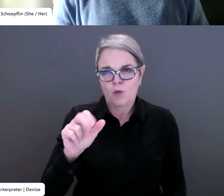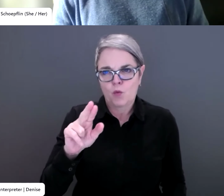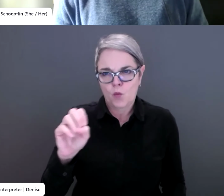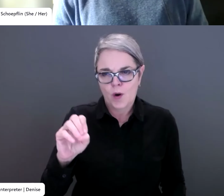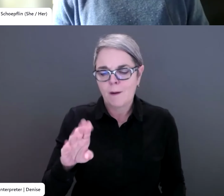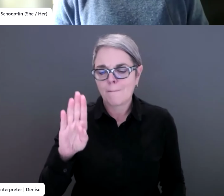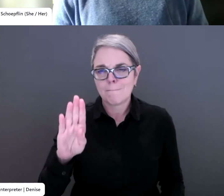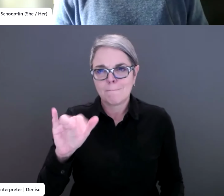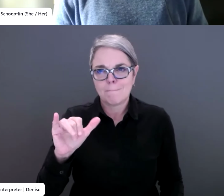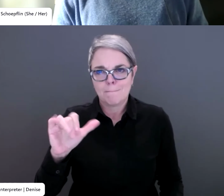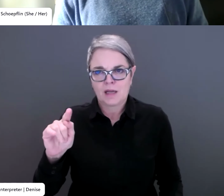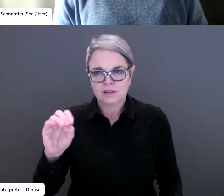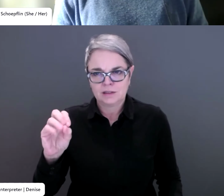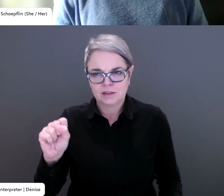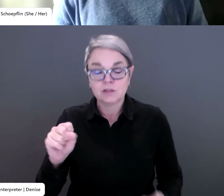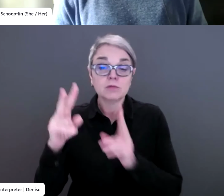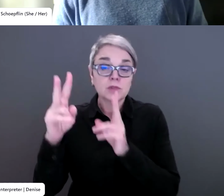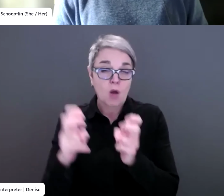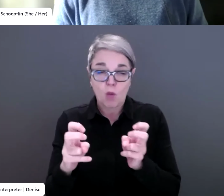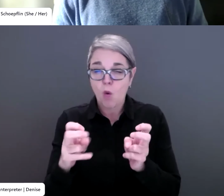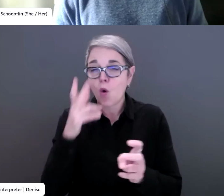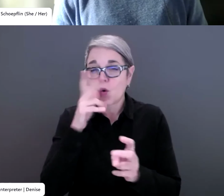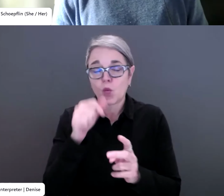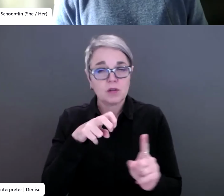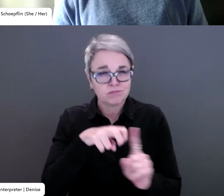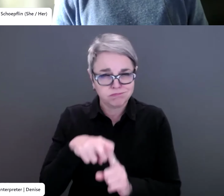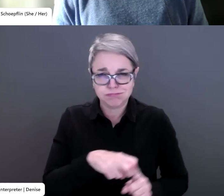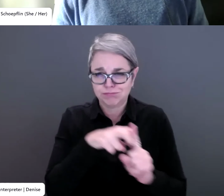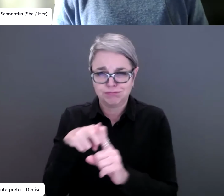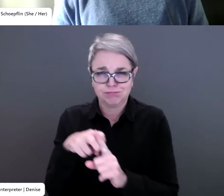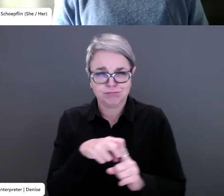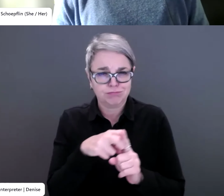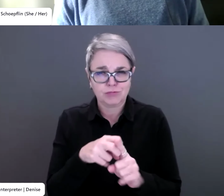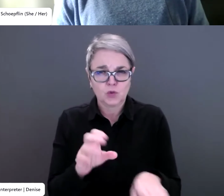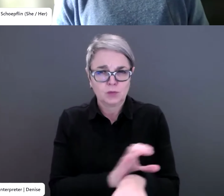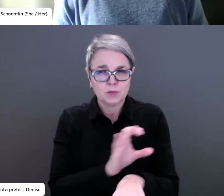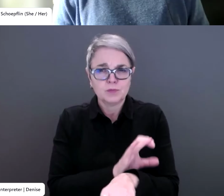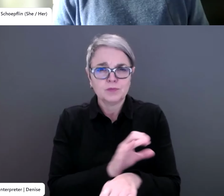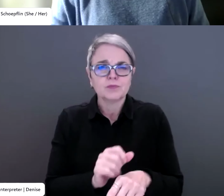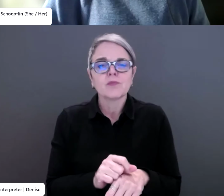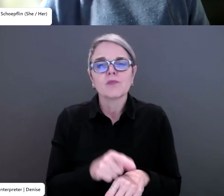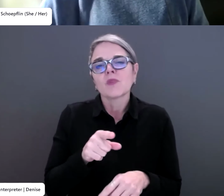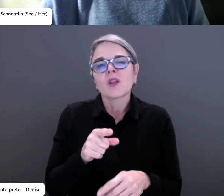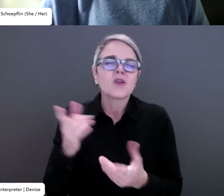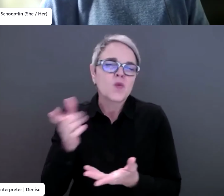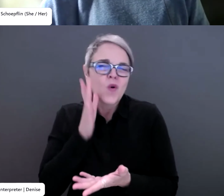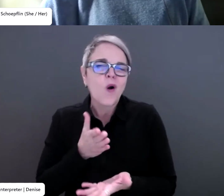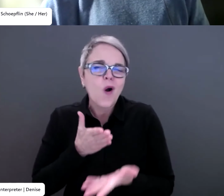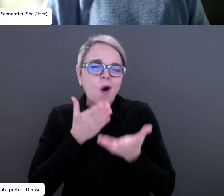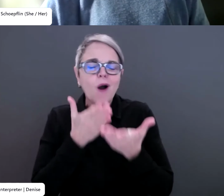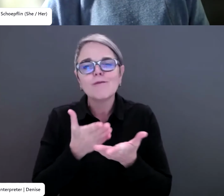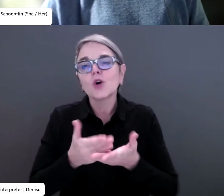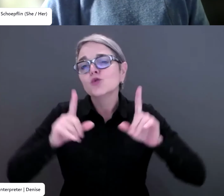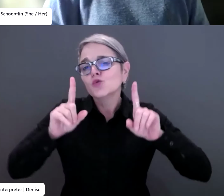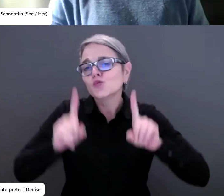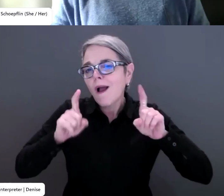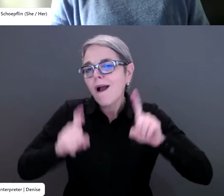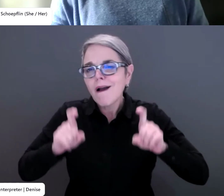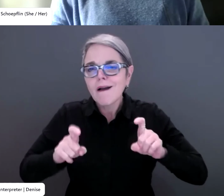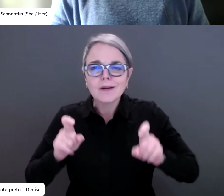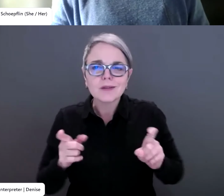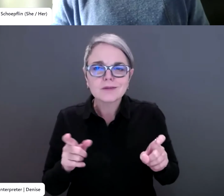let it scan your computer. It'll likely offer you a trial version. It'll run for